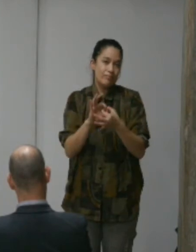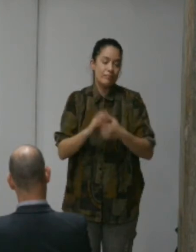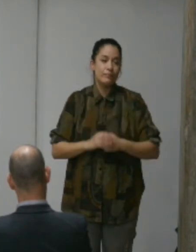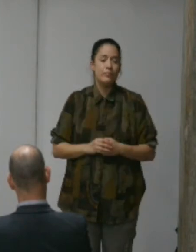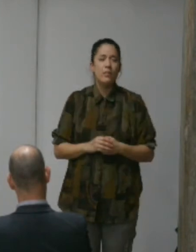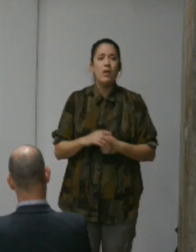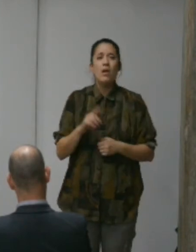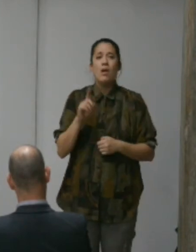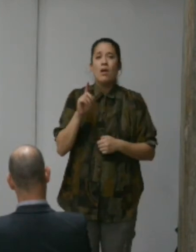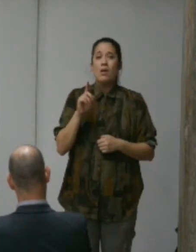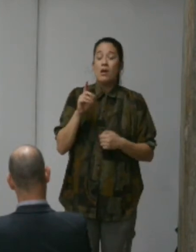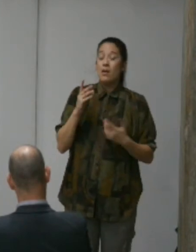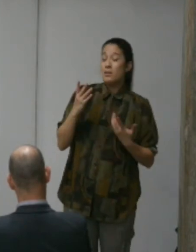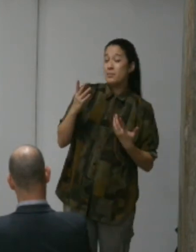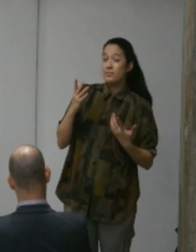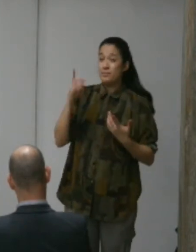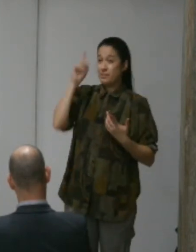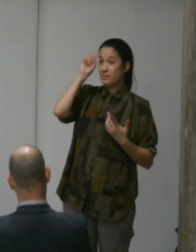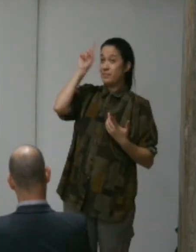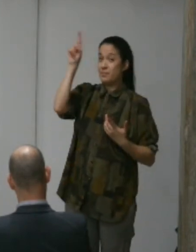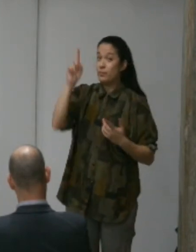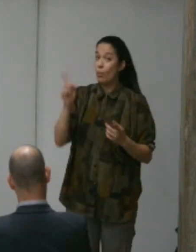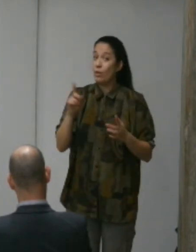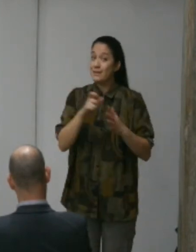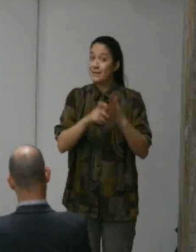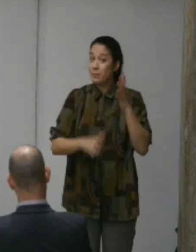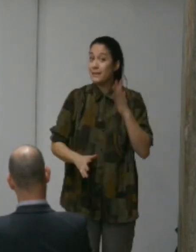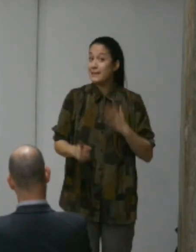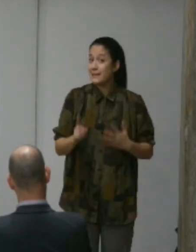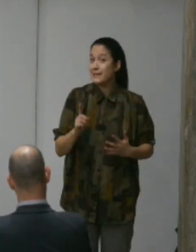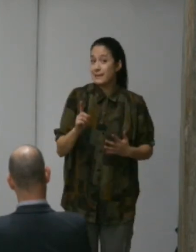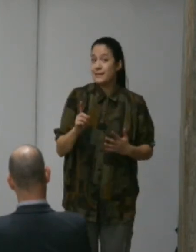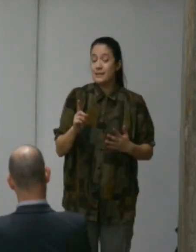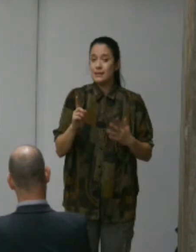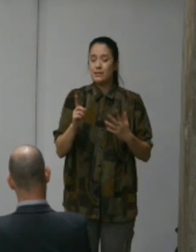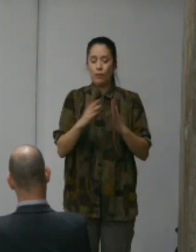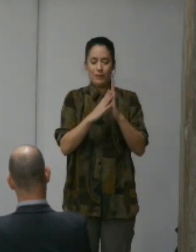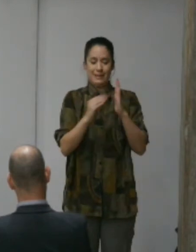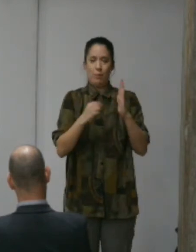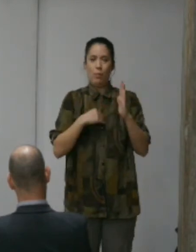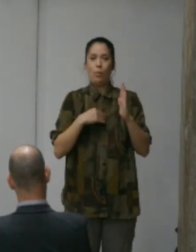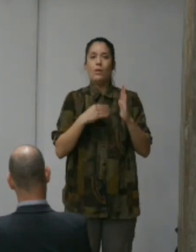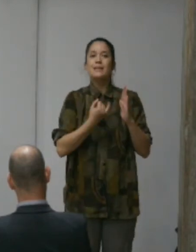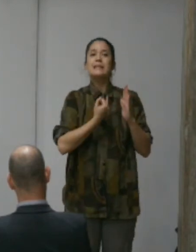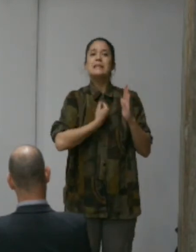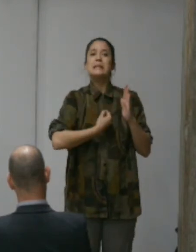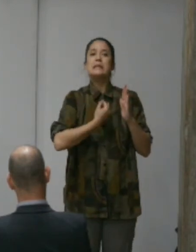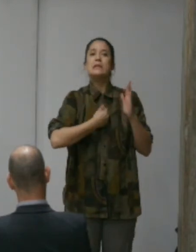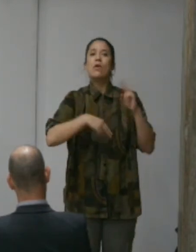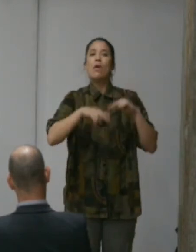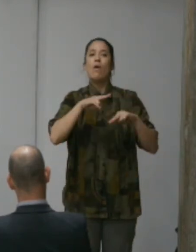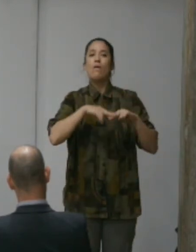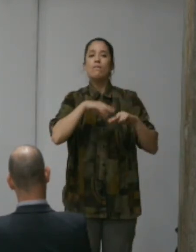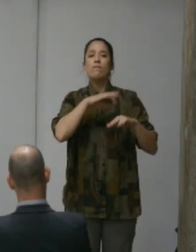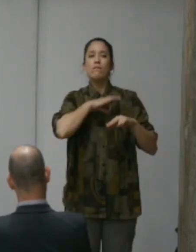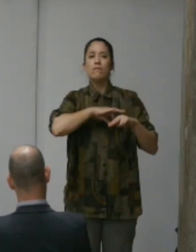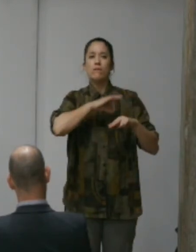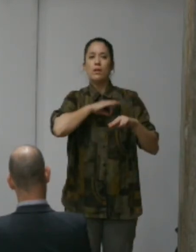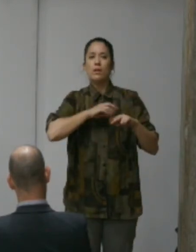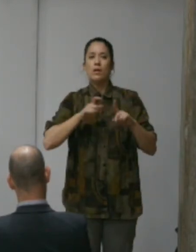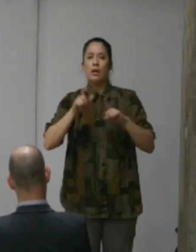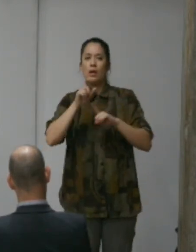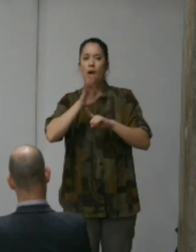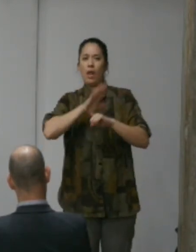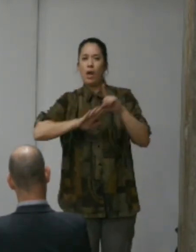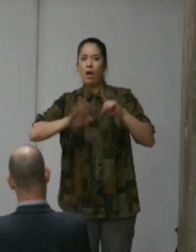and actions of disability justice collectives such as Sins Invalid, the Autistic People of Colour Collective, and the Abolition